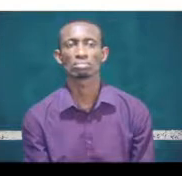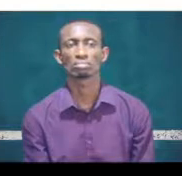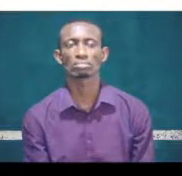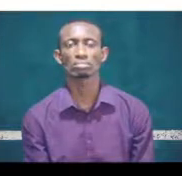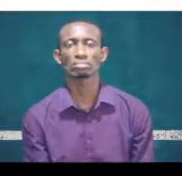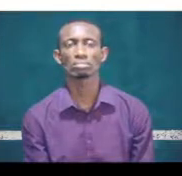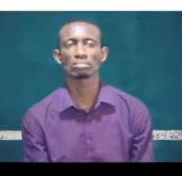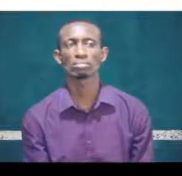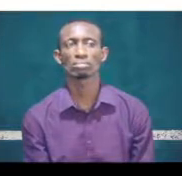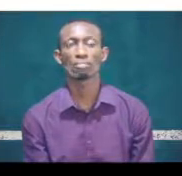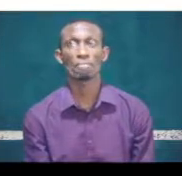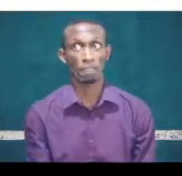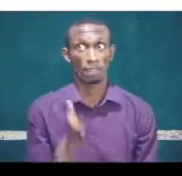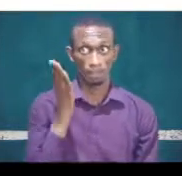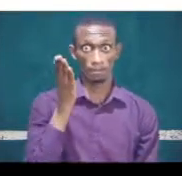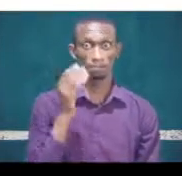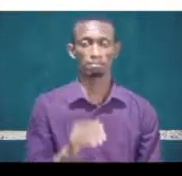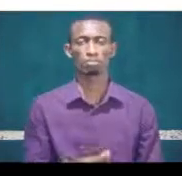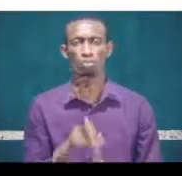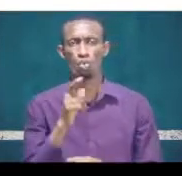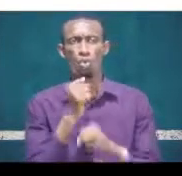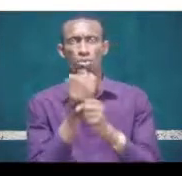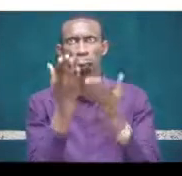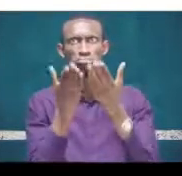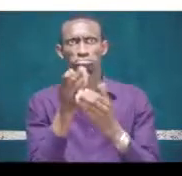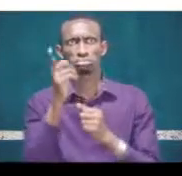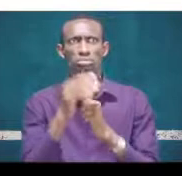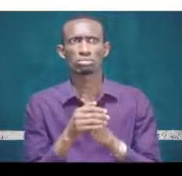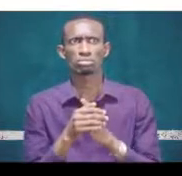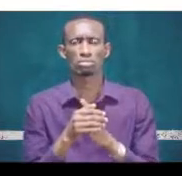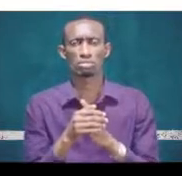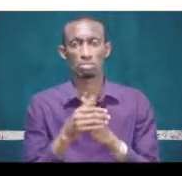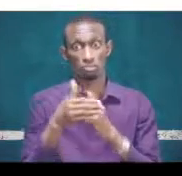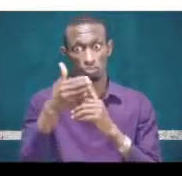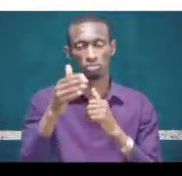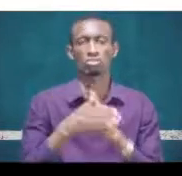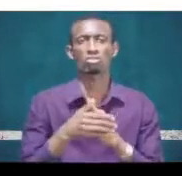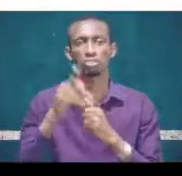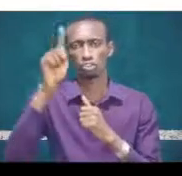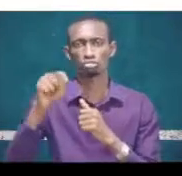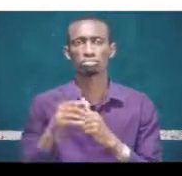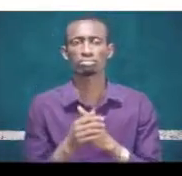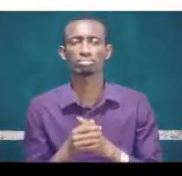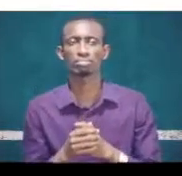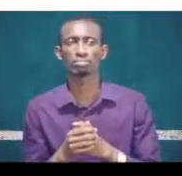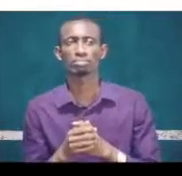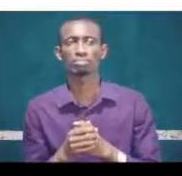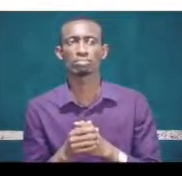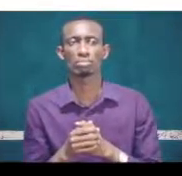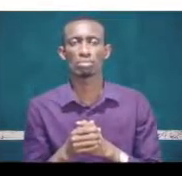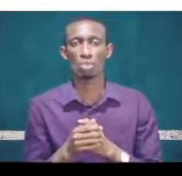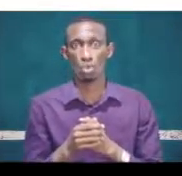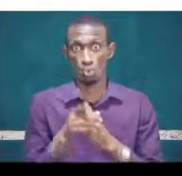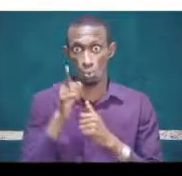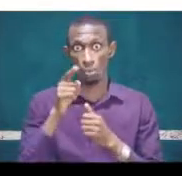All right, here you are. Evaluate the following integrals. Of course, you